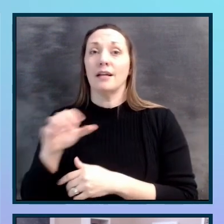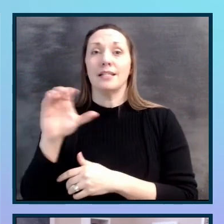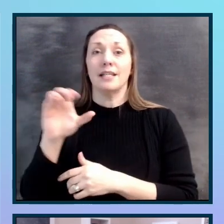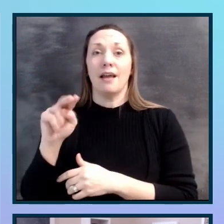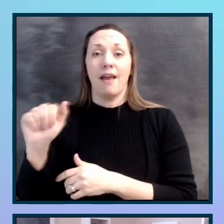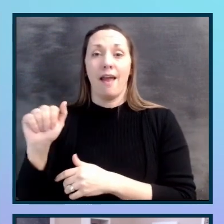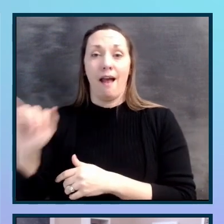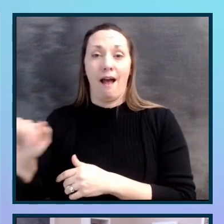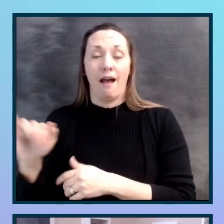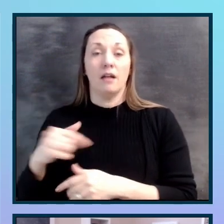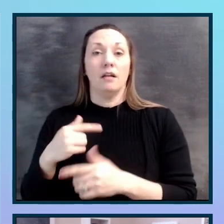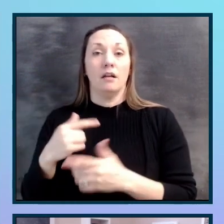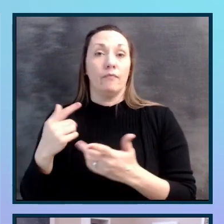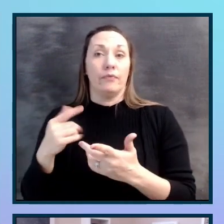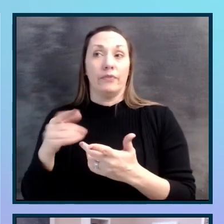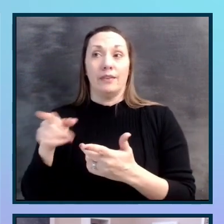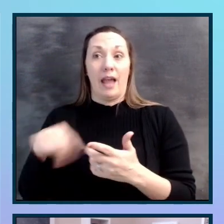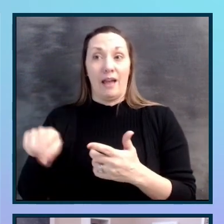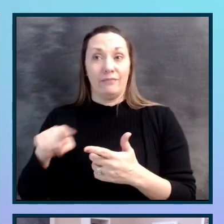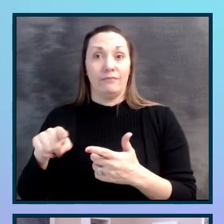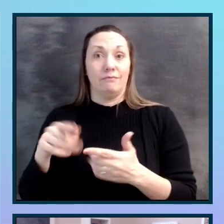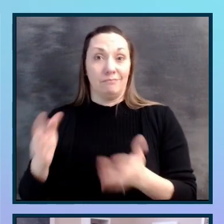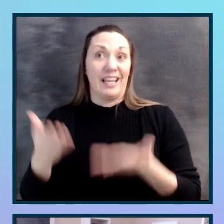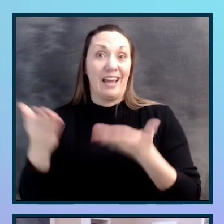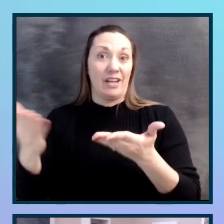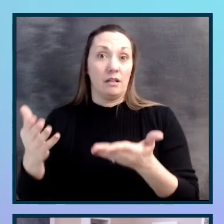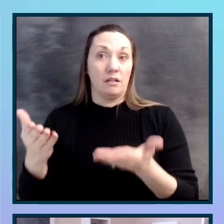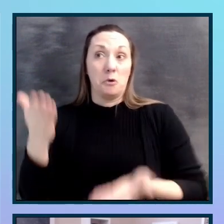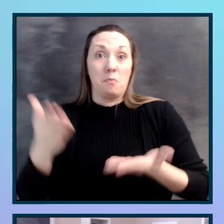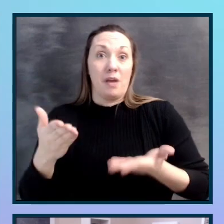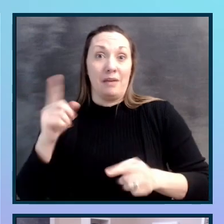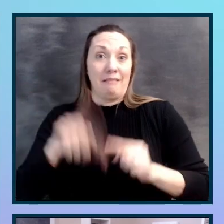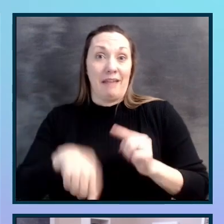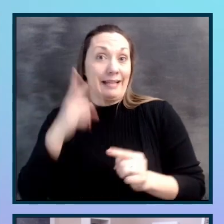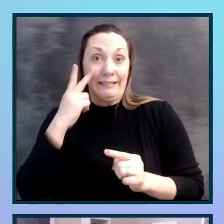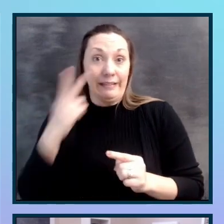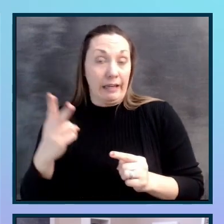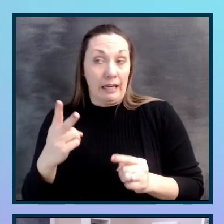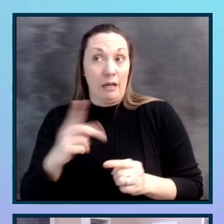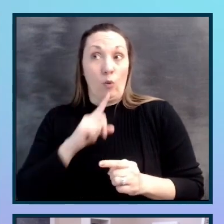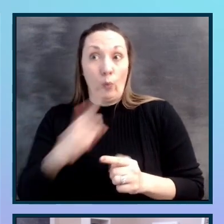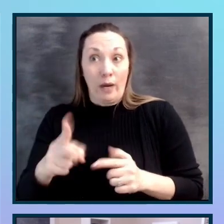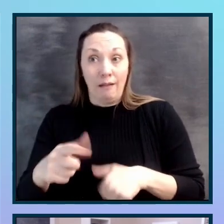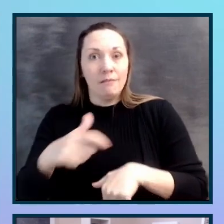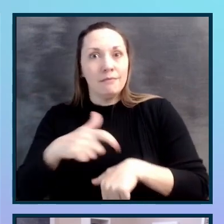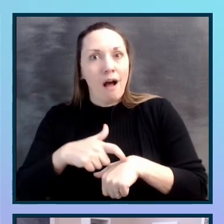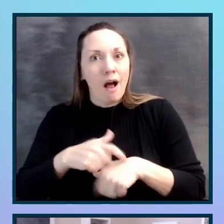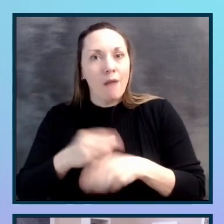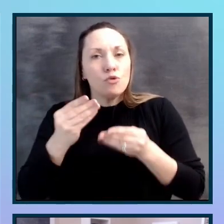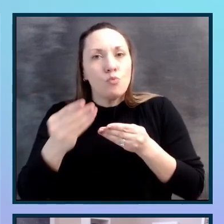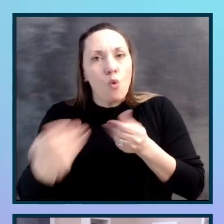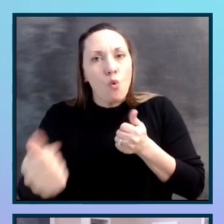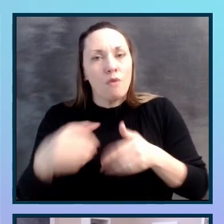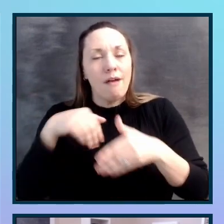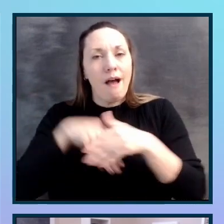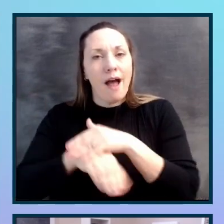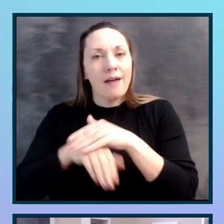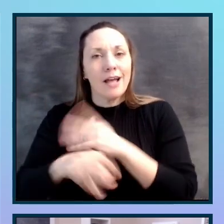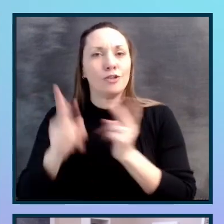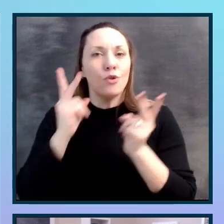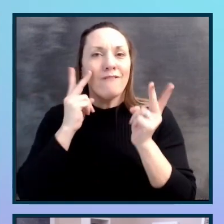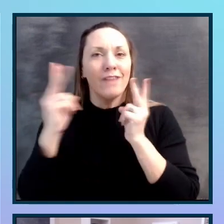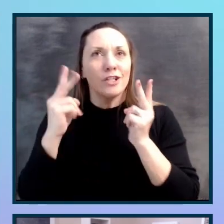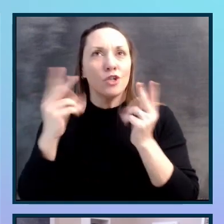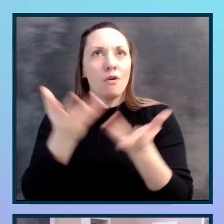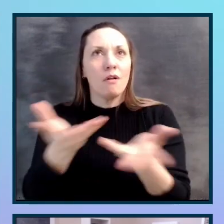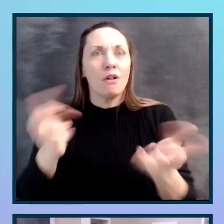AI have given those who may not be able to see real-time, smooth access to the visual world